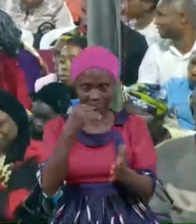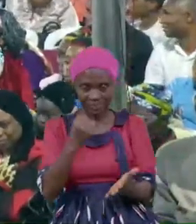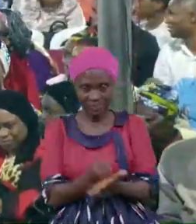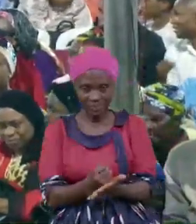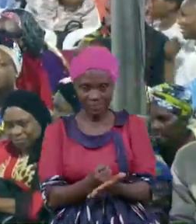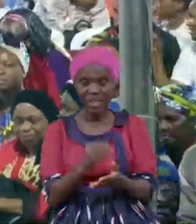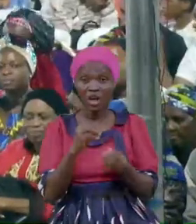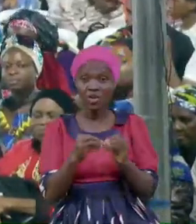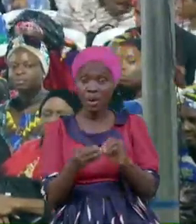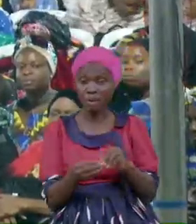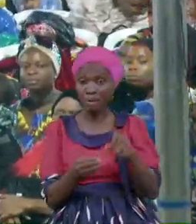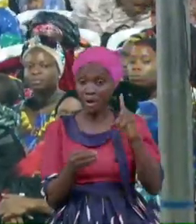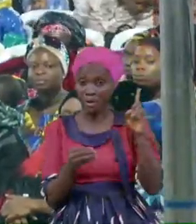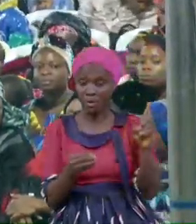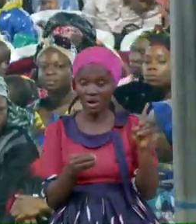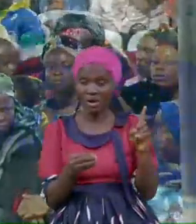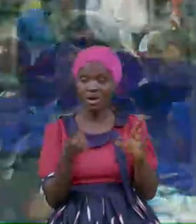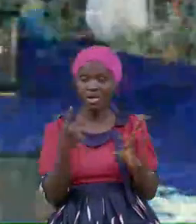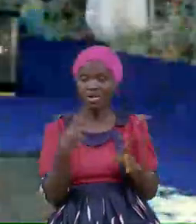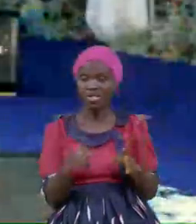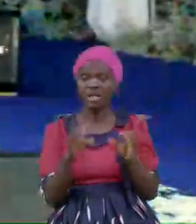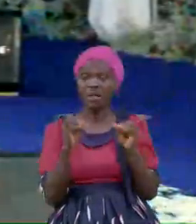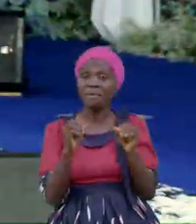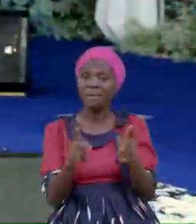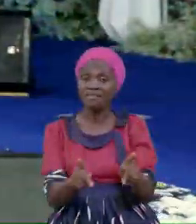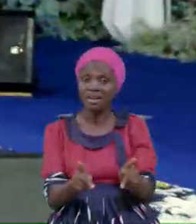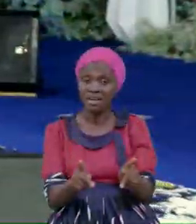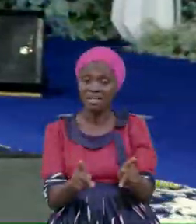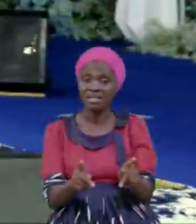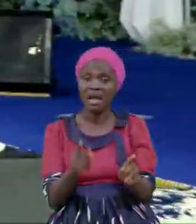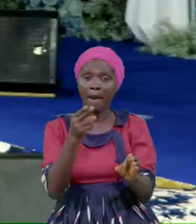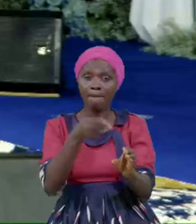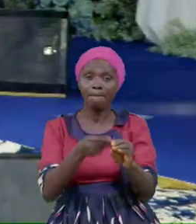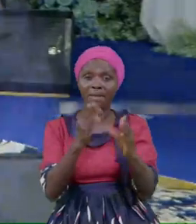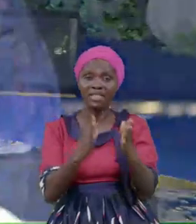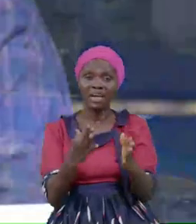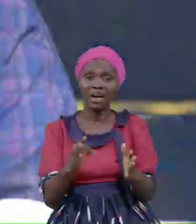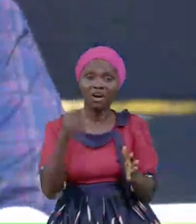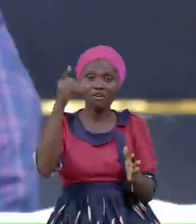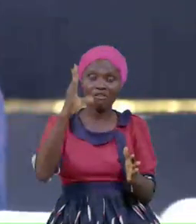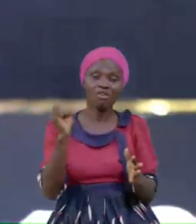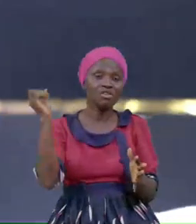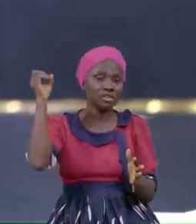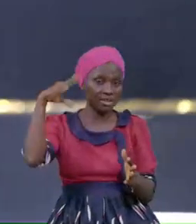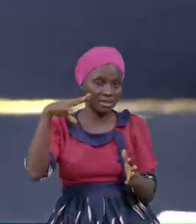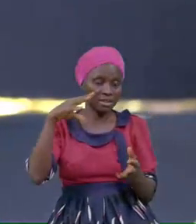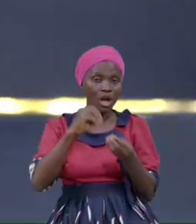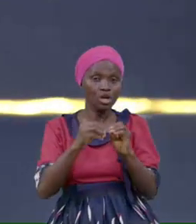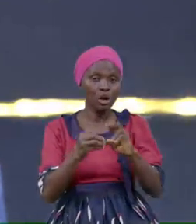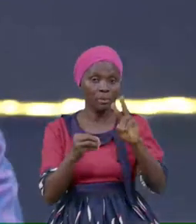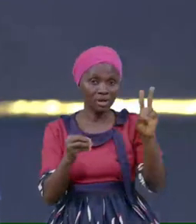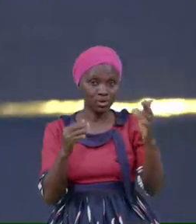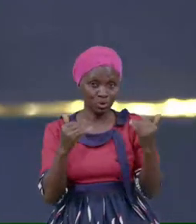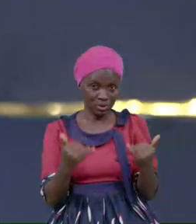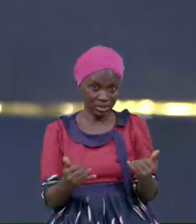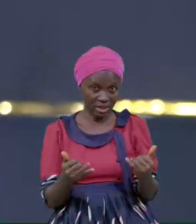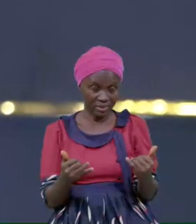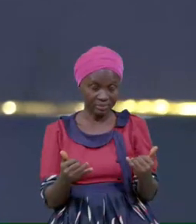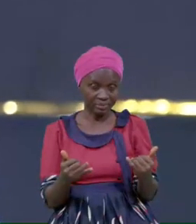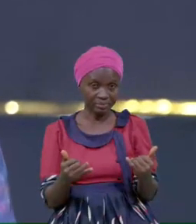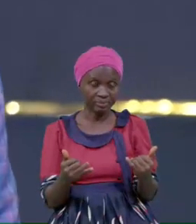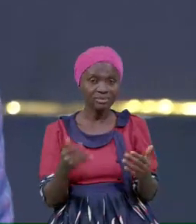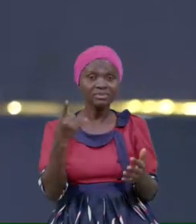privileged partakers of God's grace. We're looking at number two. Number two, we're looking at the present